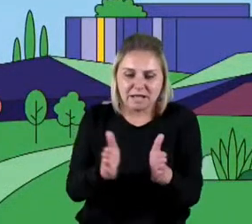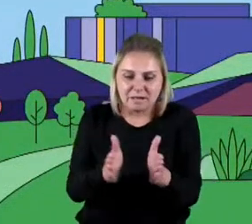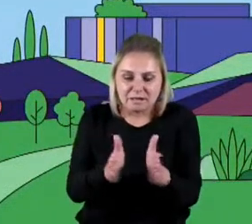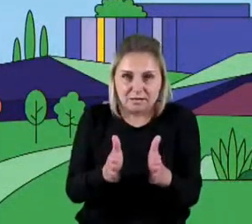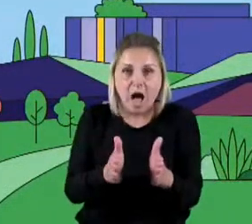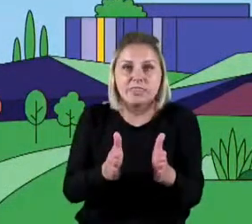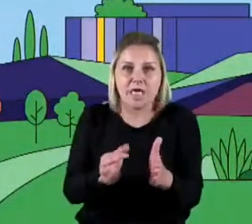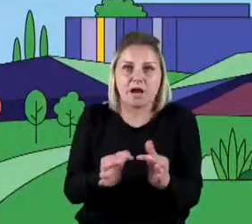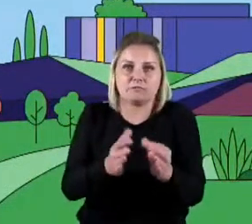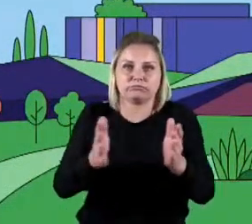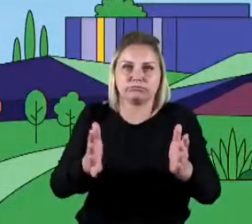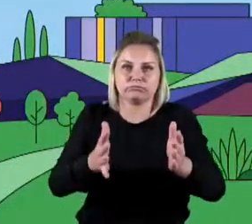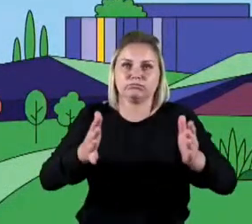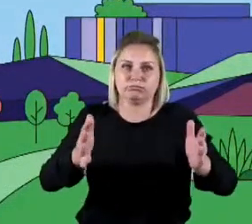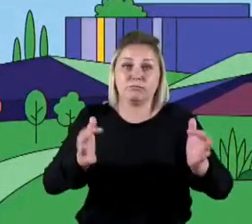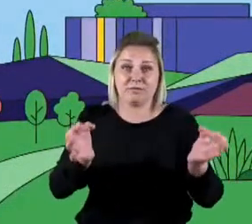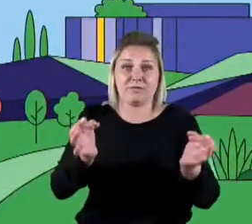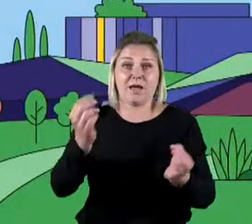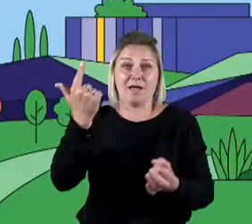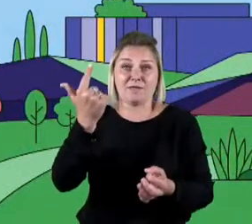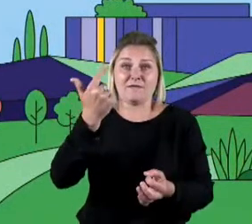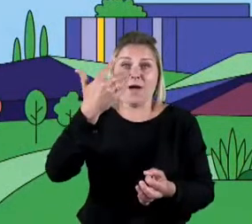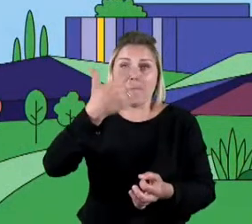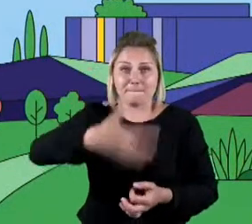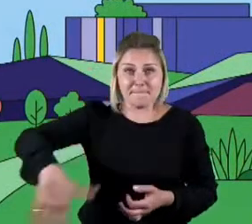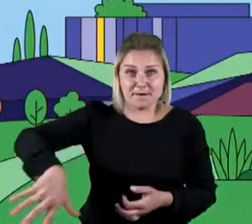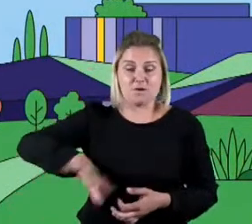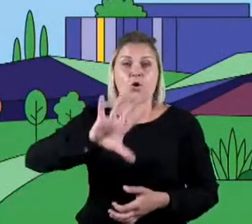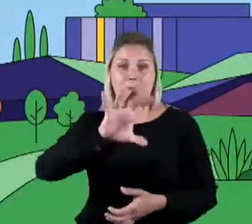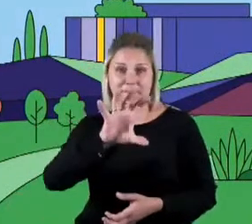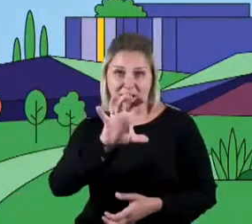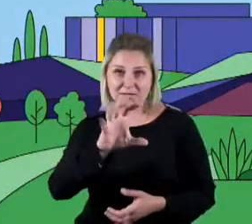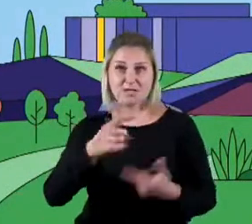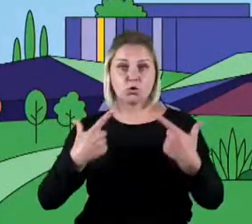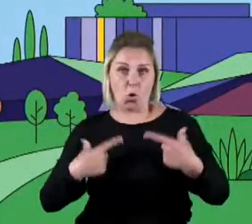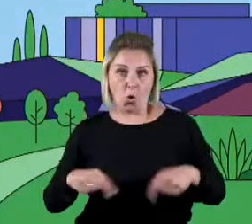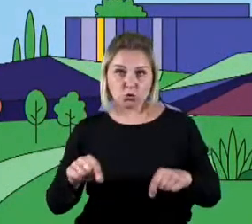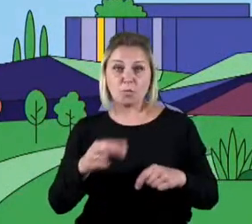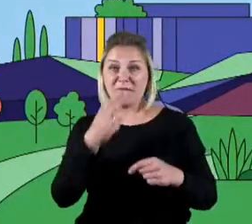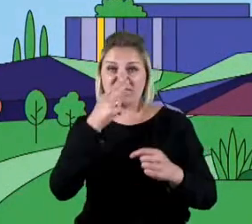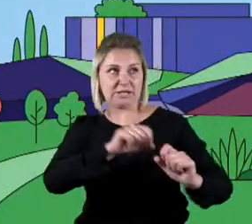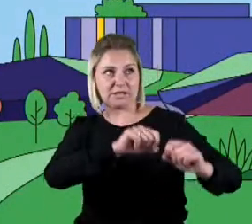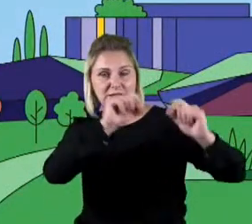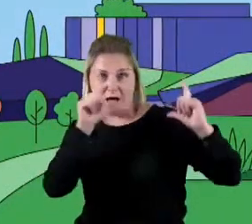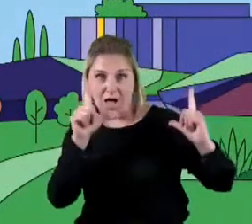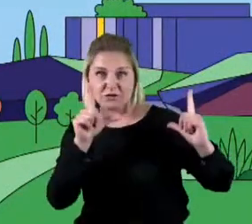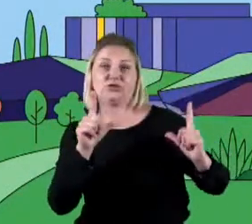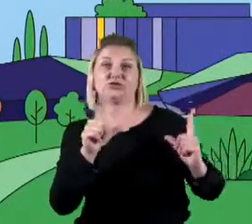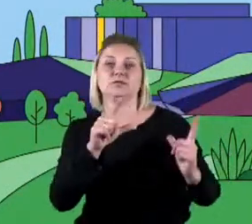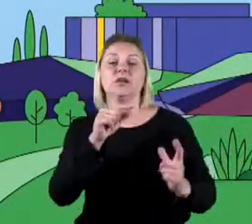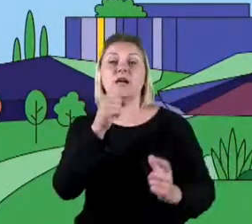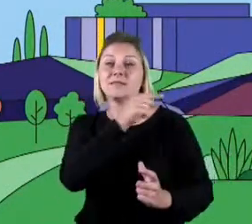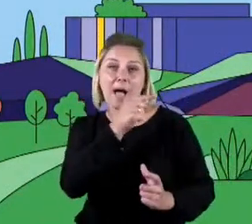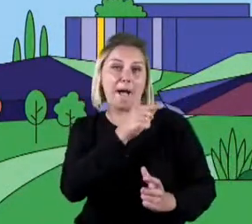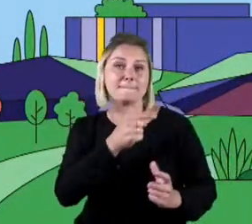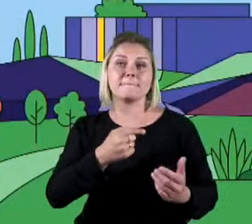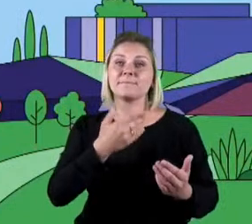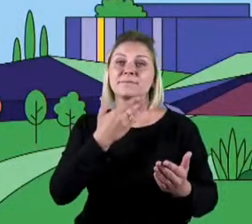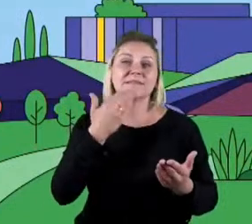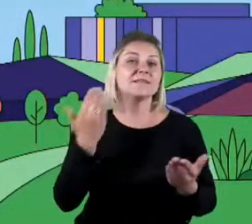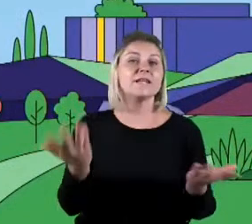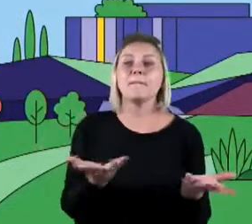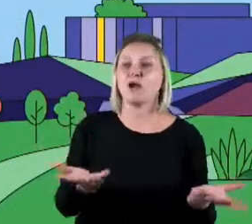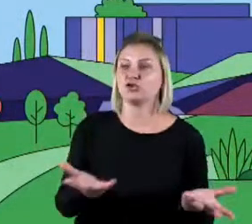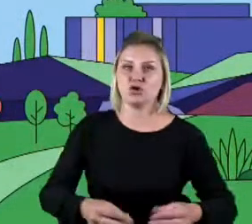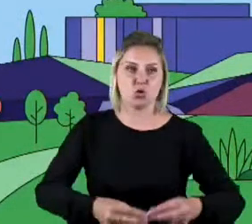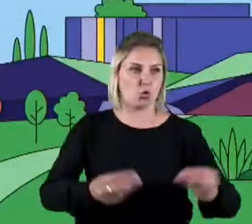in a very narrow valley. As I mentioned, 2.5 million residents, and what you can see here on the slide,